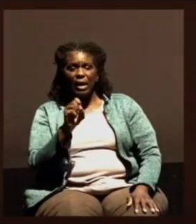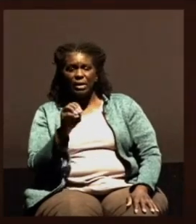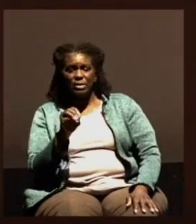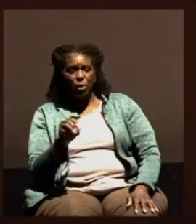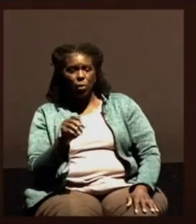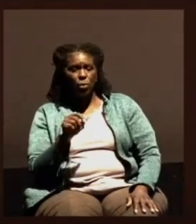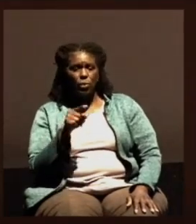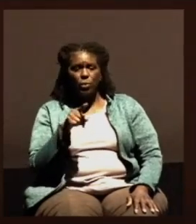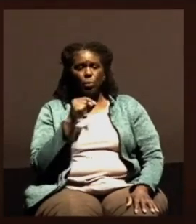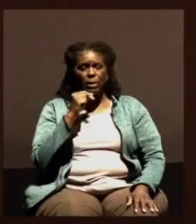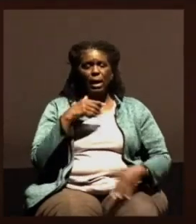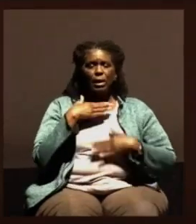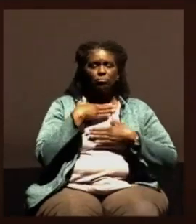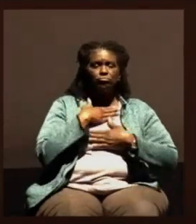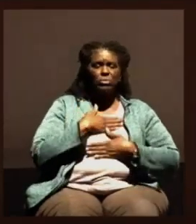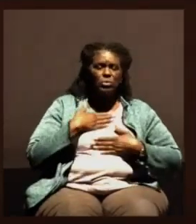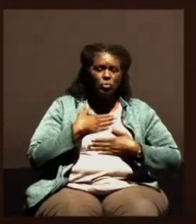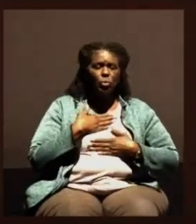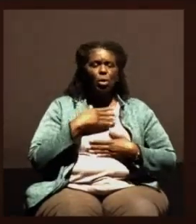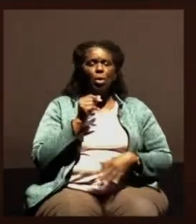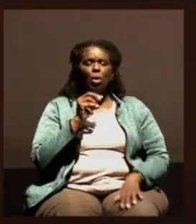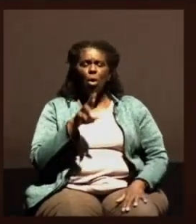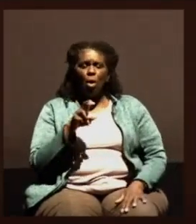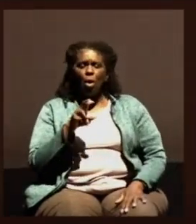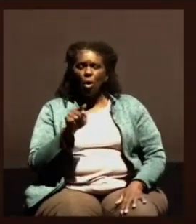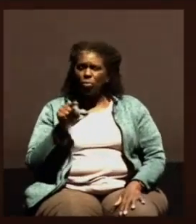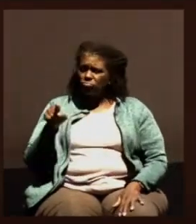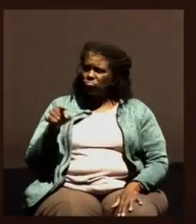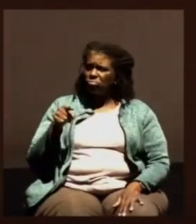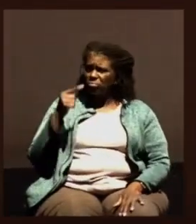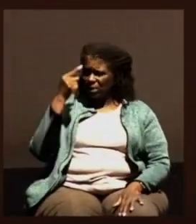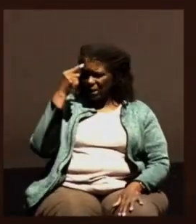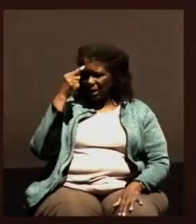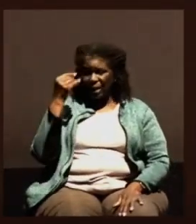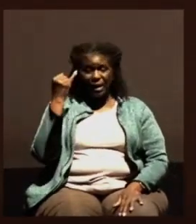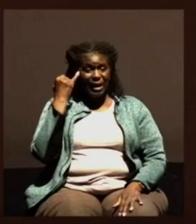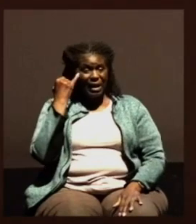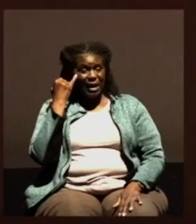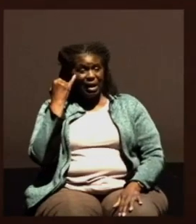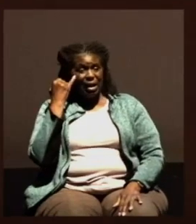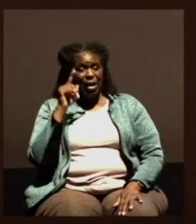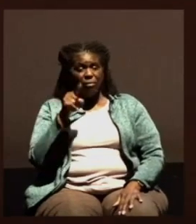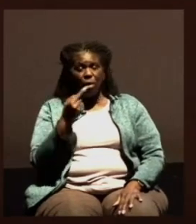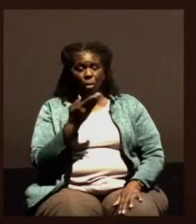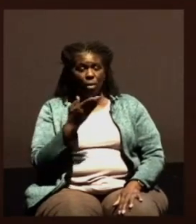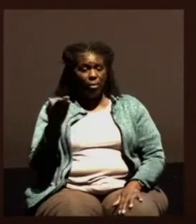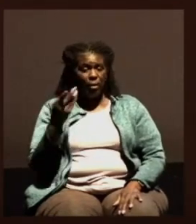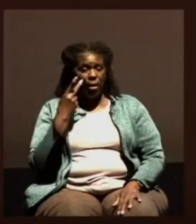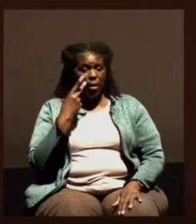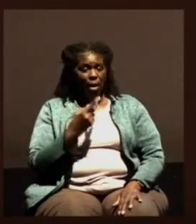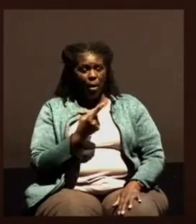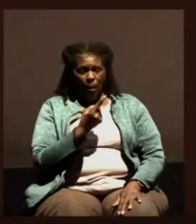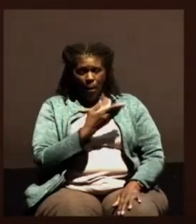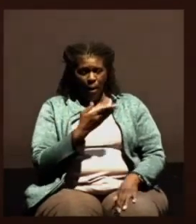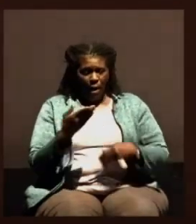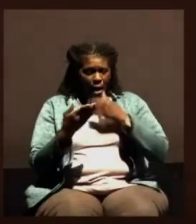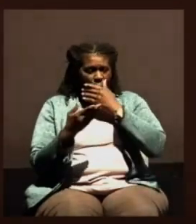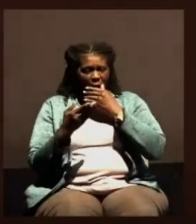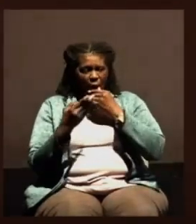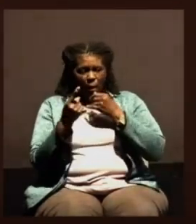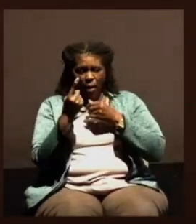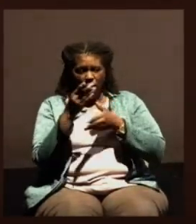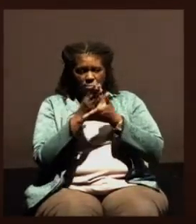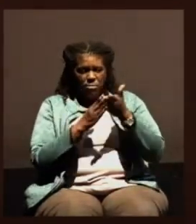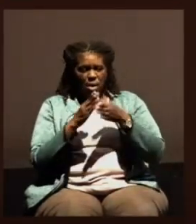art? And that kind of makes sense what he's saying, right? If I just saw one scene in a movie